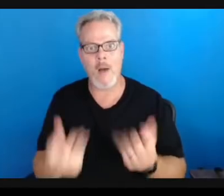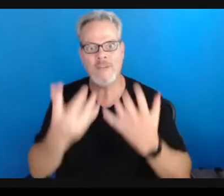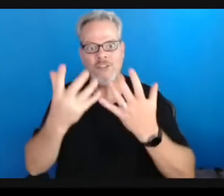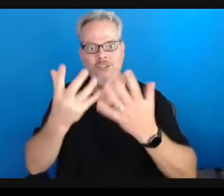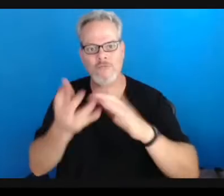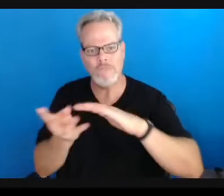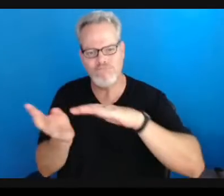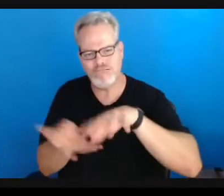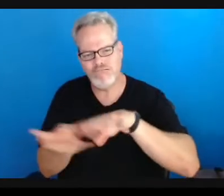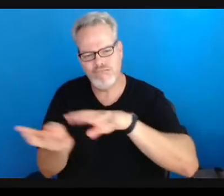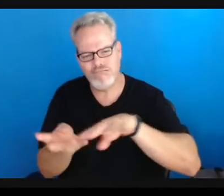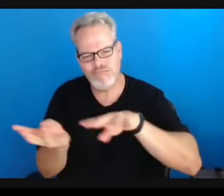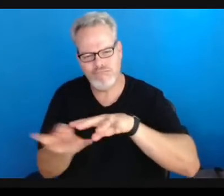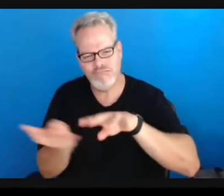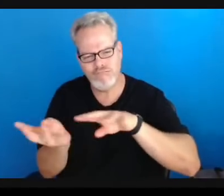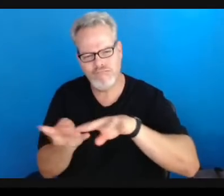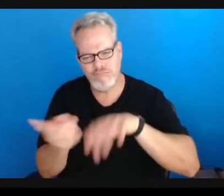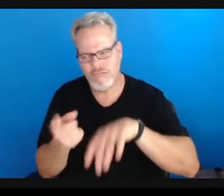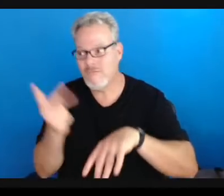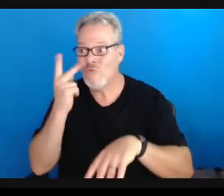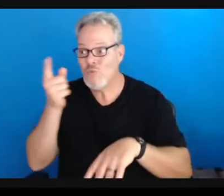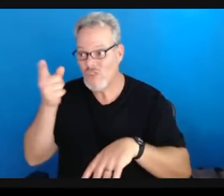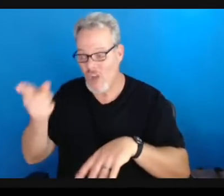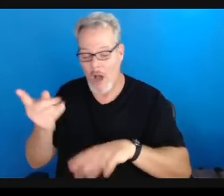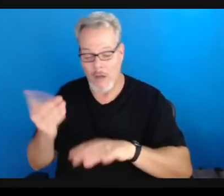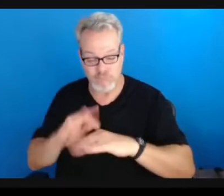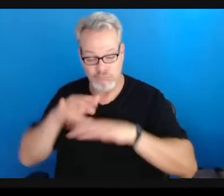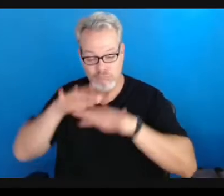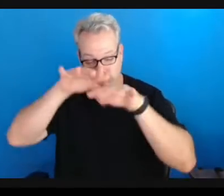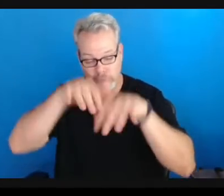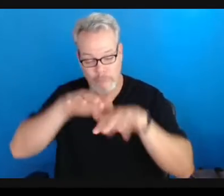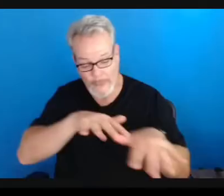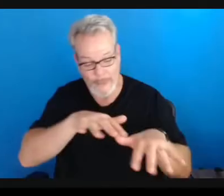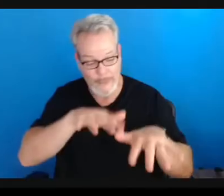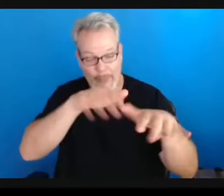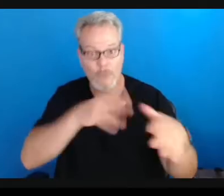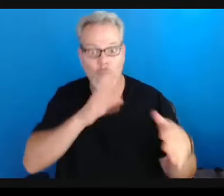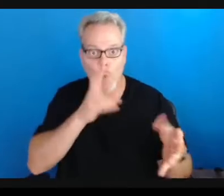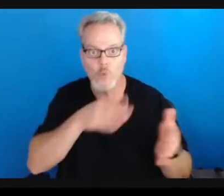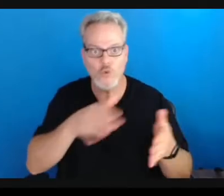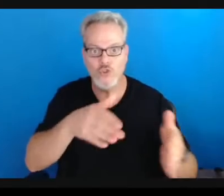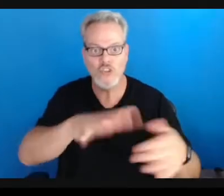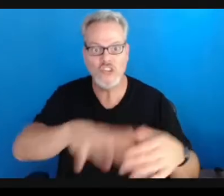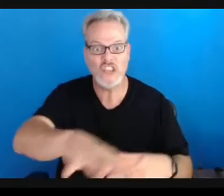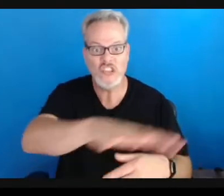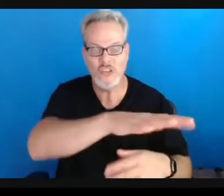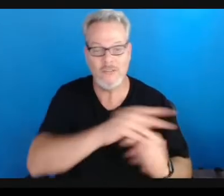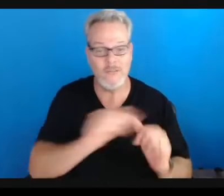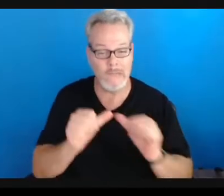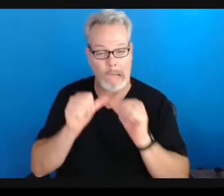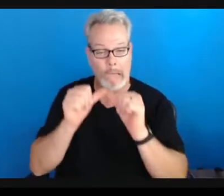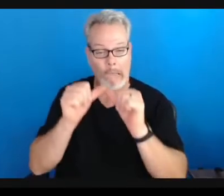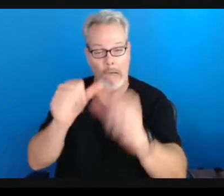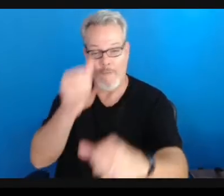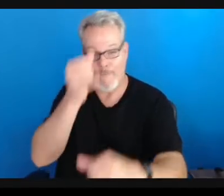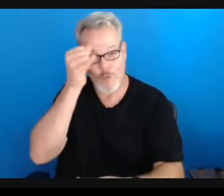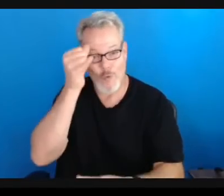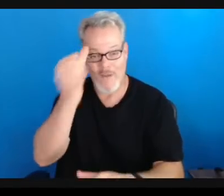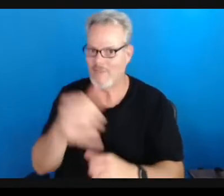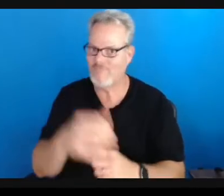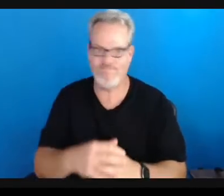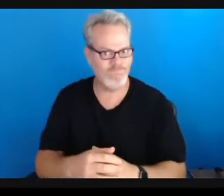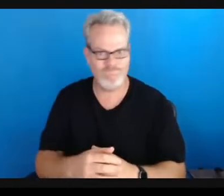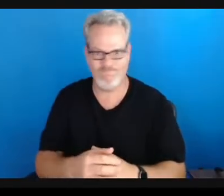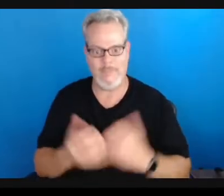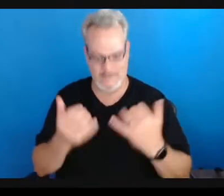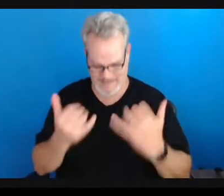was something we really value when we saw that was really unique and sustained. It wasn't going to last forever. And now we don't have that anymore. We have this,